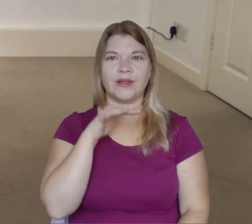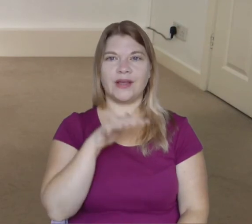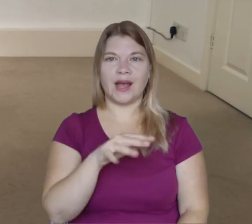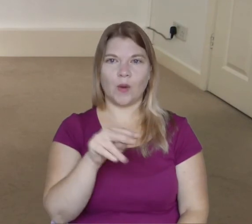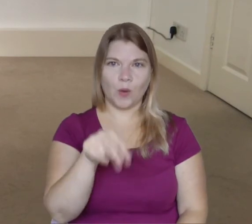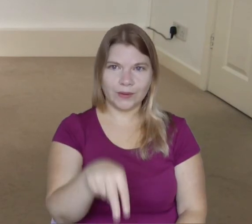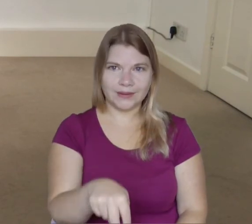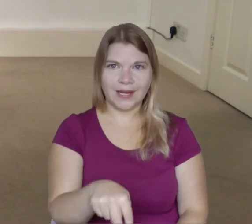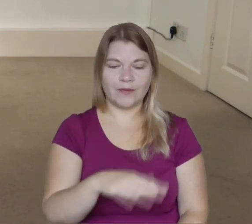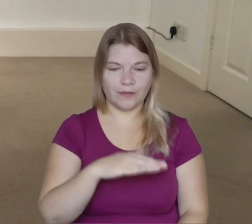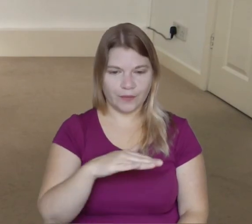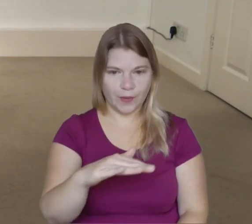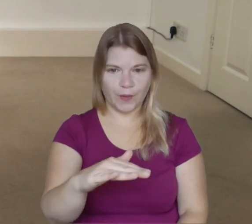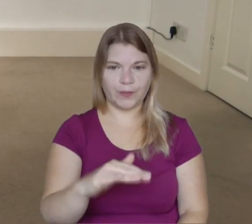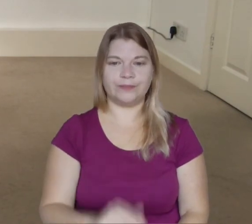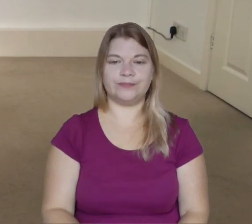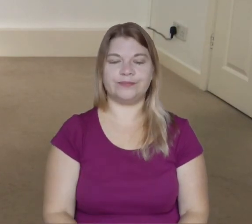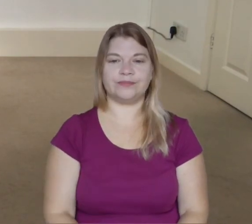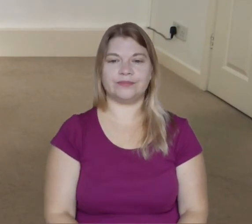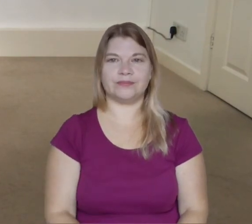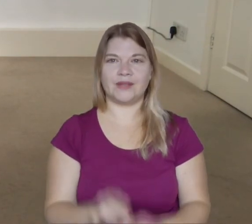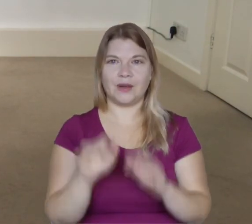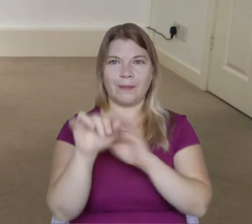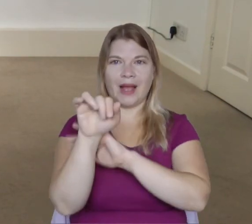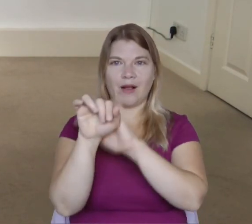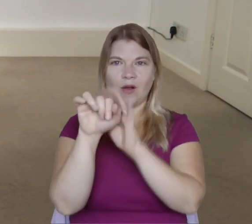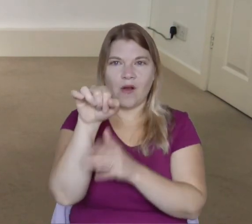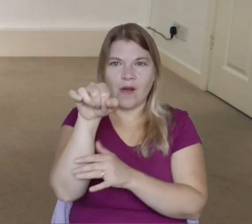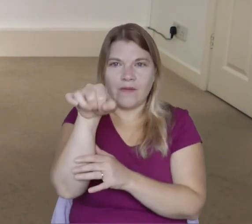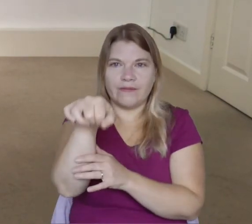Breathe out, look down at the floor, curving your back.